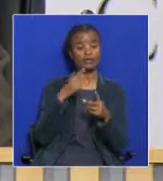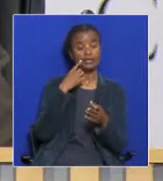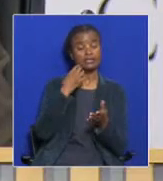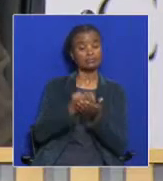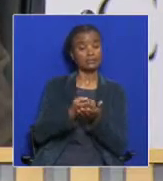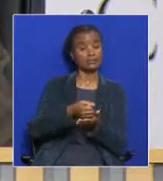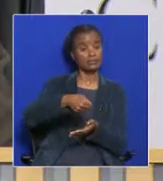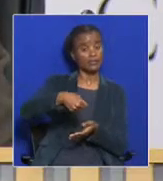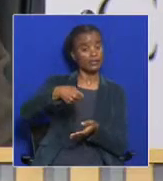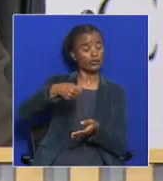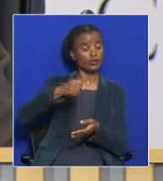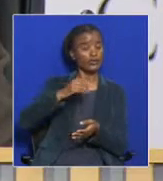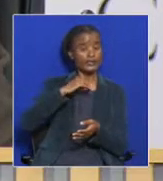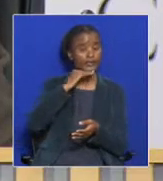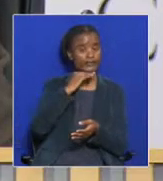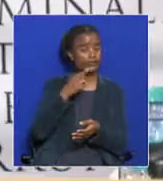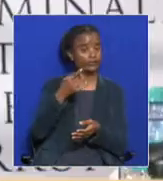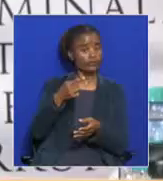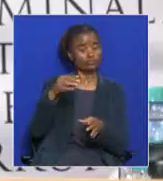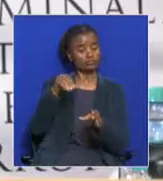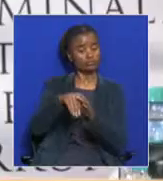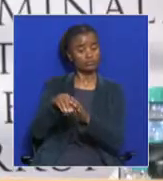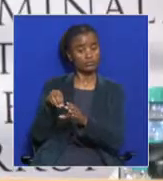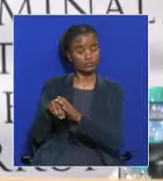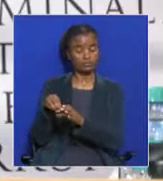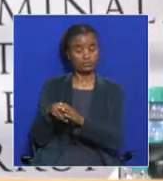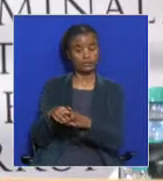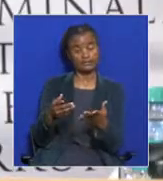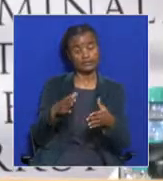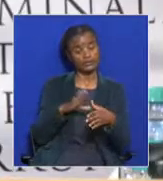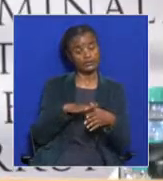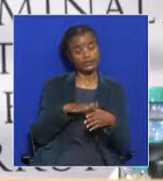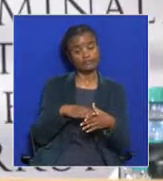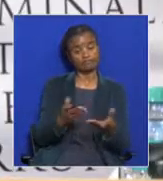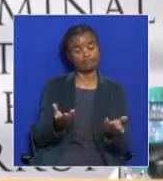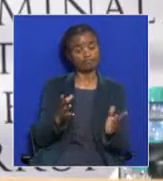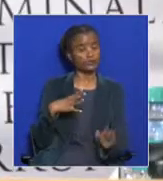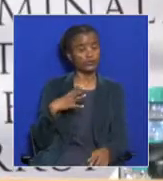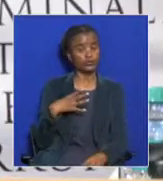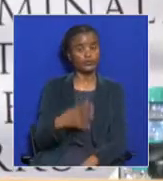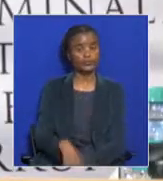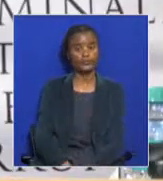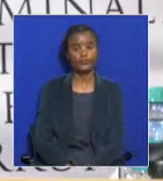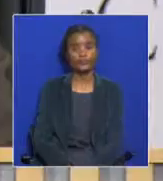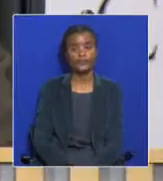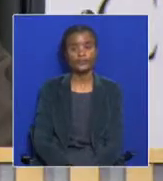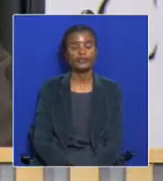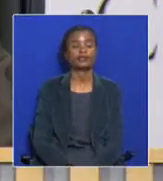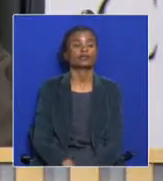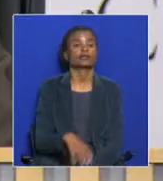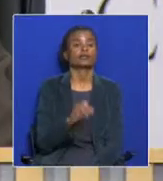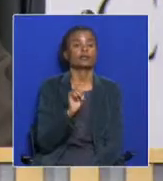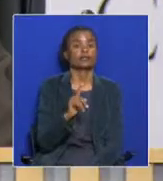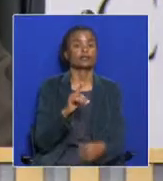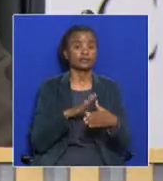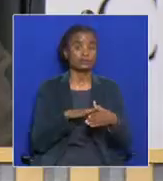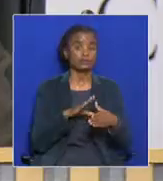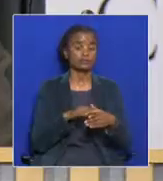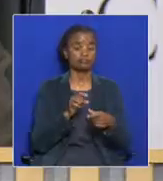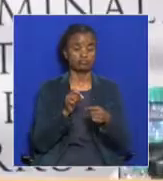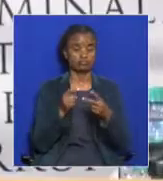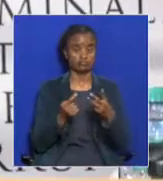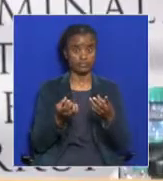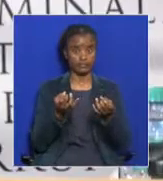it, that's the reason. Okay, now I'll accept those reasons. You'll accept